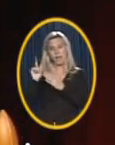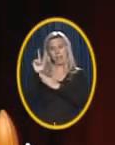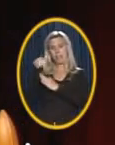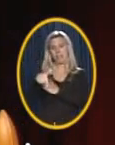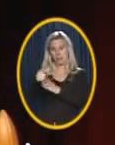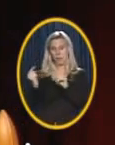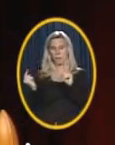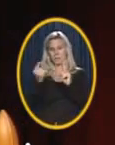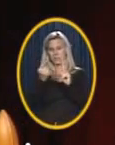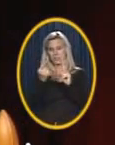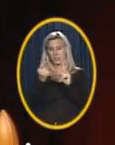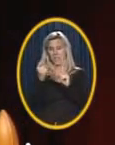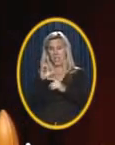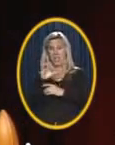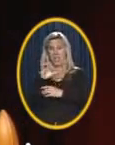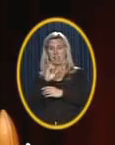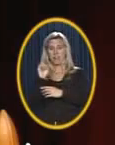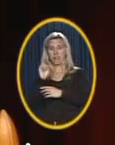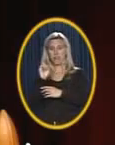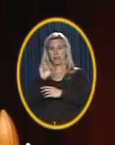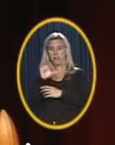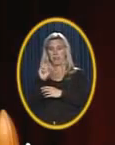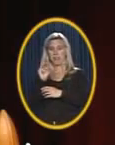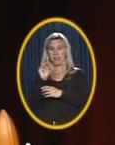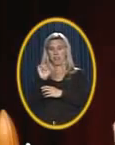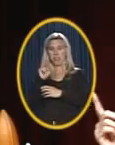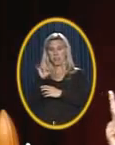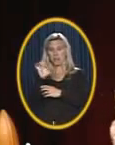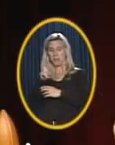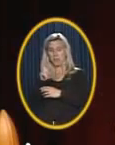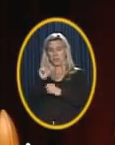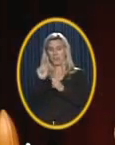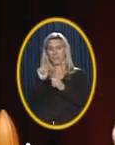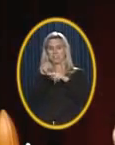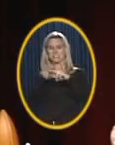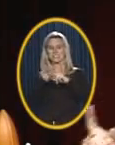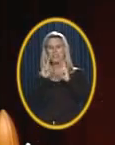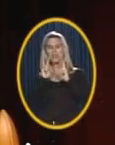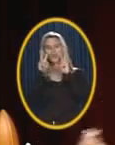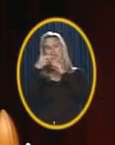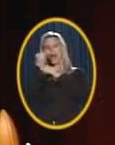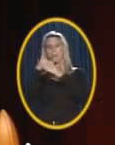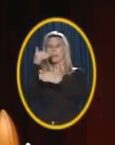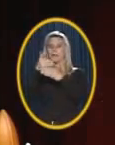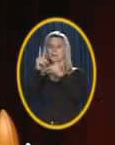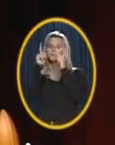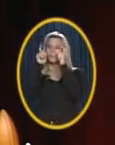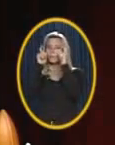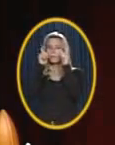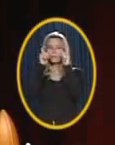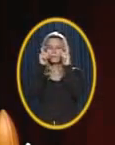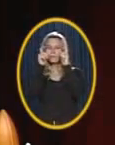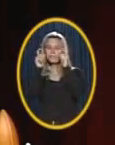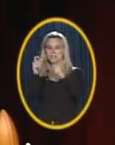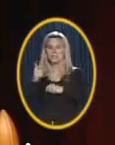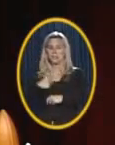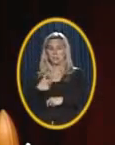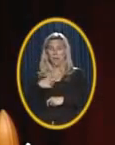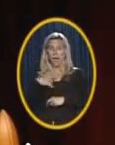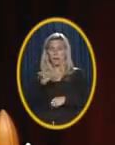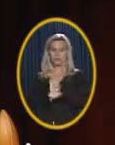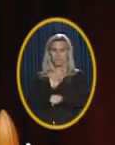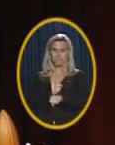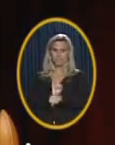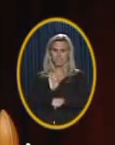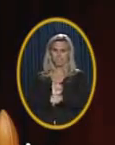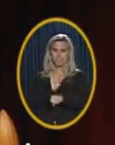that the commander gets to set or float and look out the window and take pictures, because as a PLT, I was busting my buns